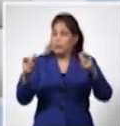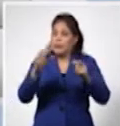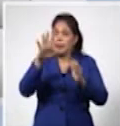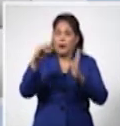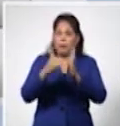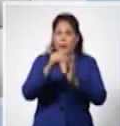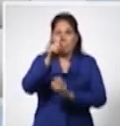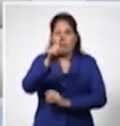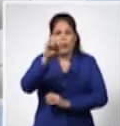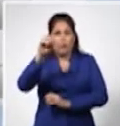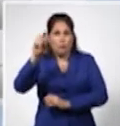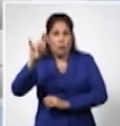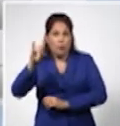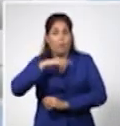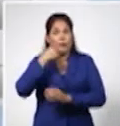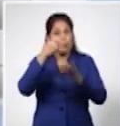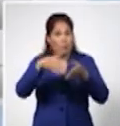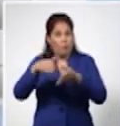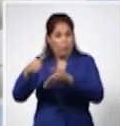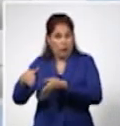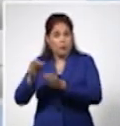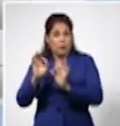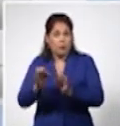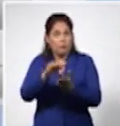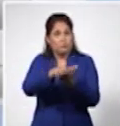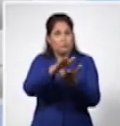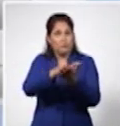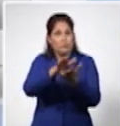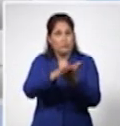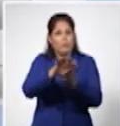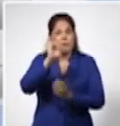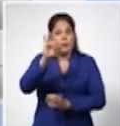229,812 people were diagnosed with the virus yesterday.